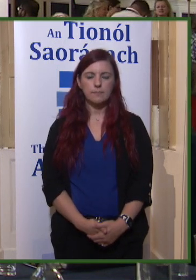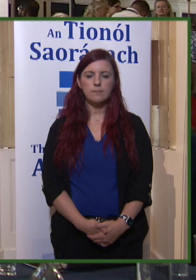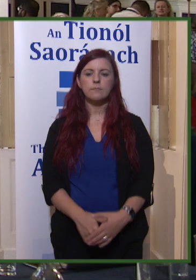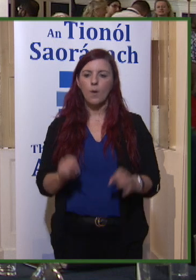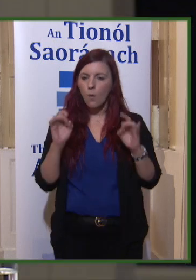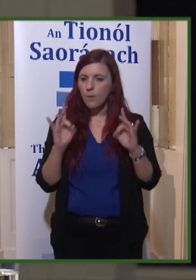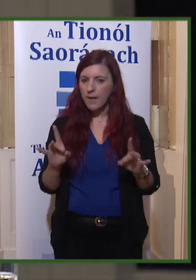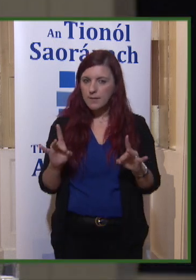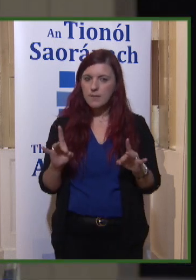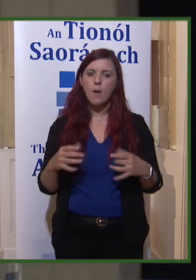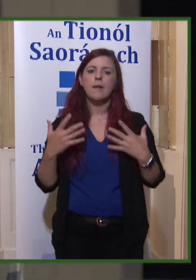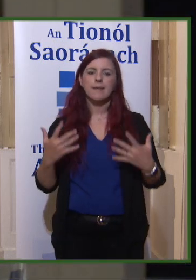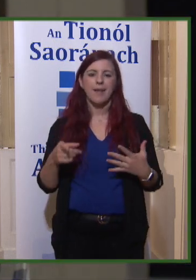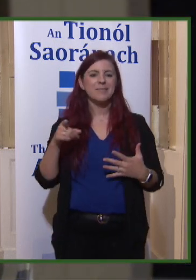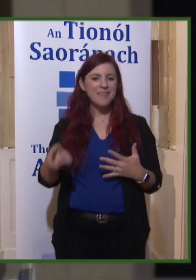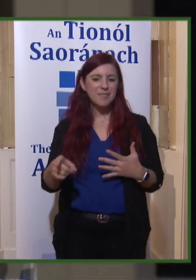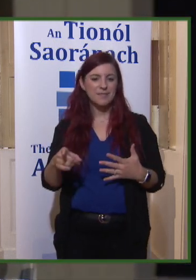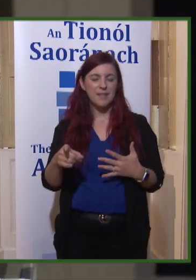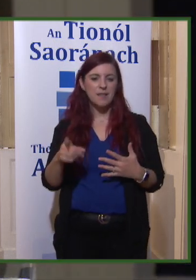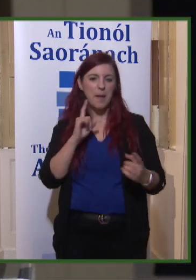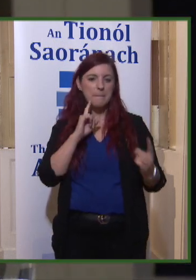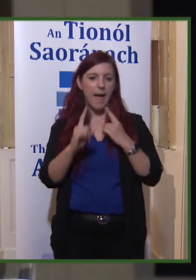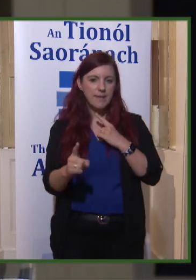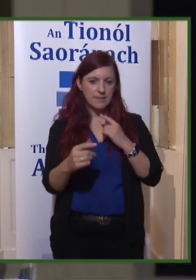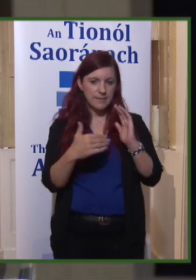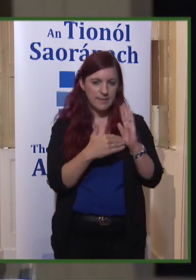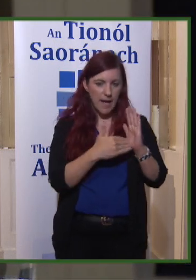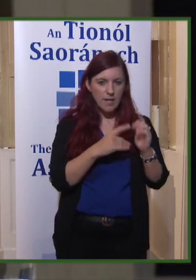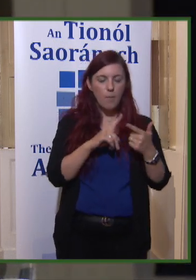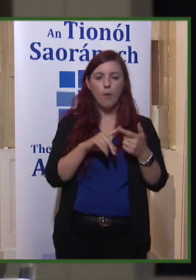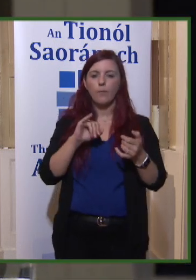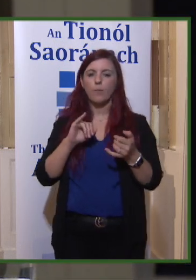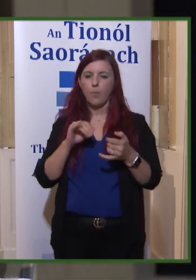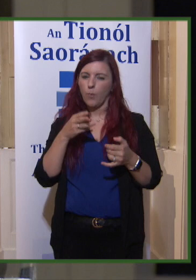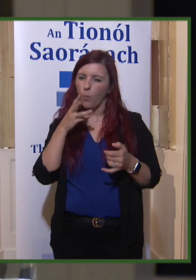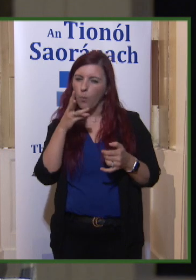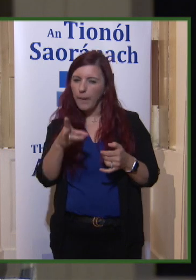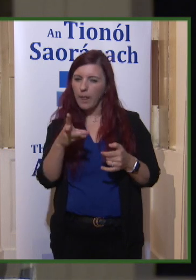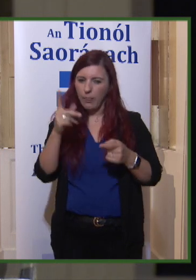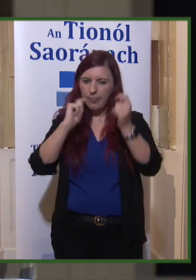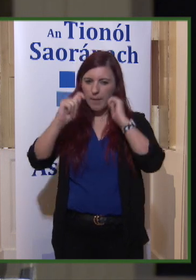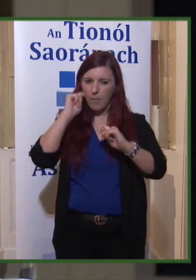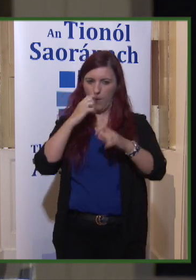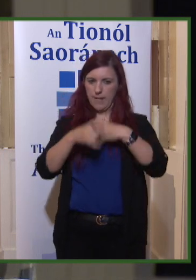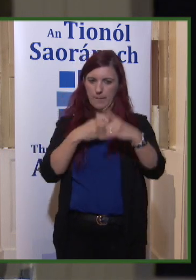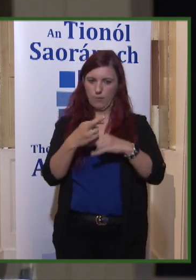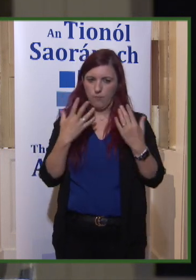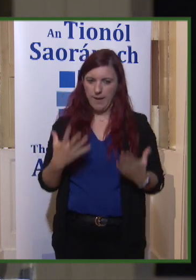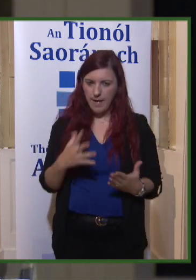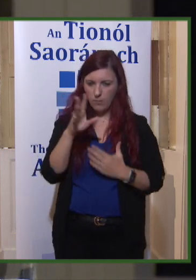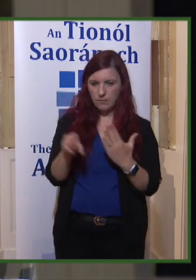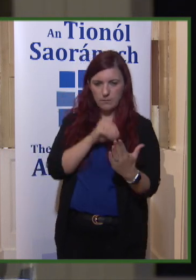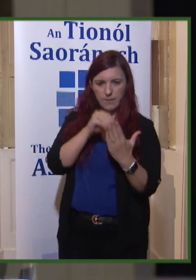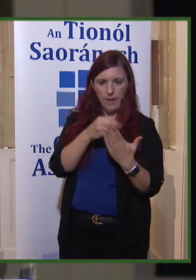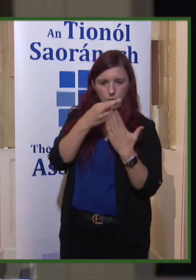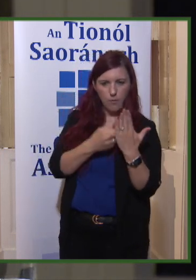Okay, so that amendment has been carried. However, for those, we will reflect what has happened right now in the report,